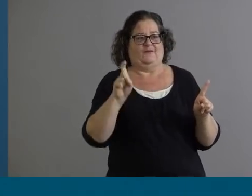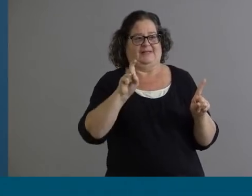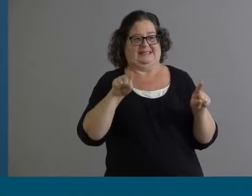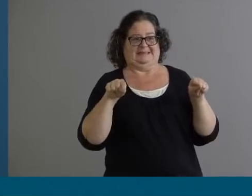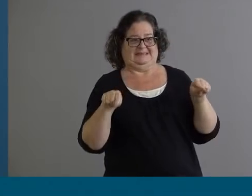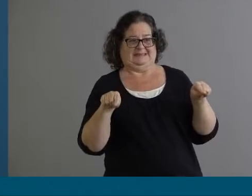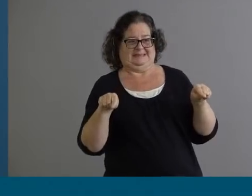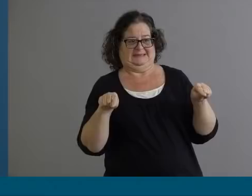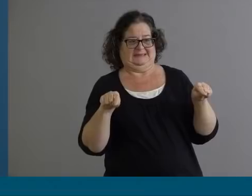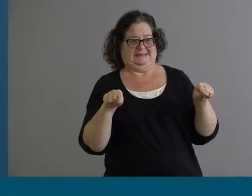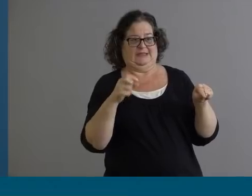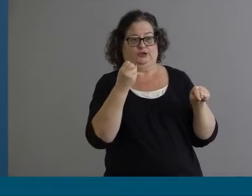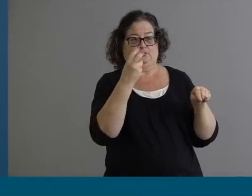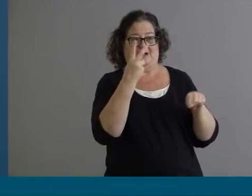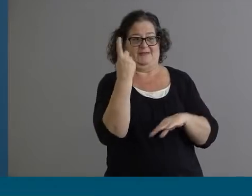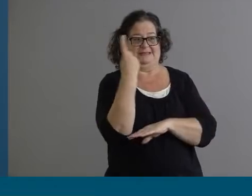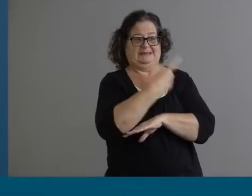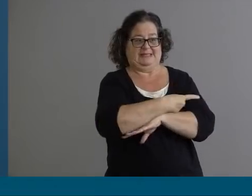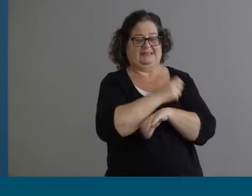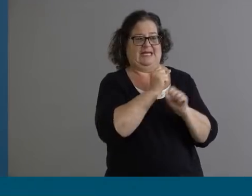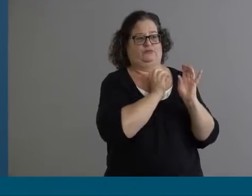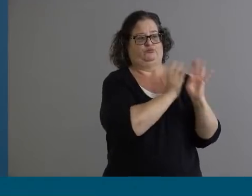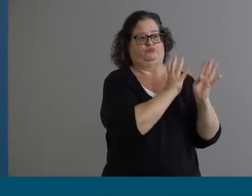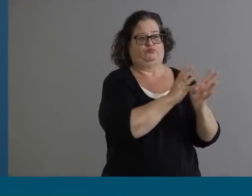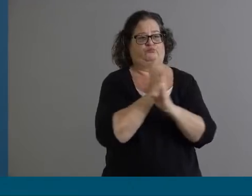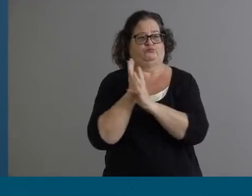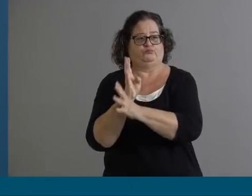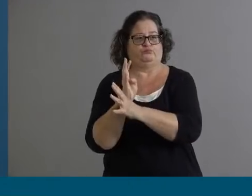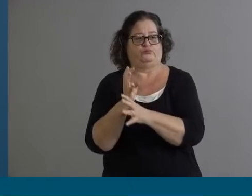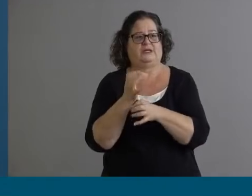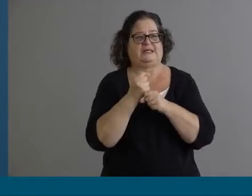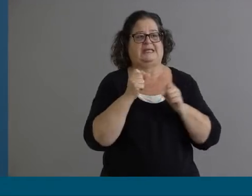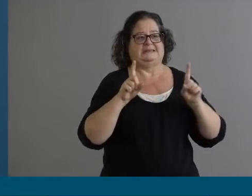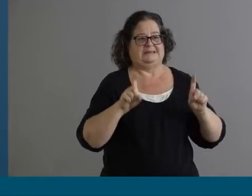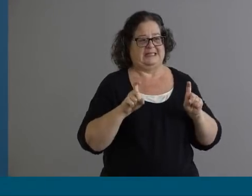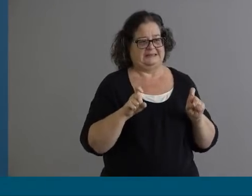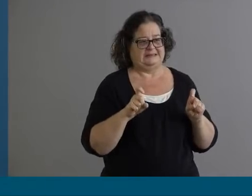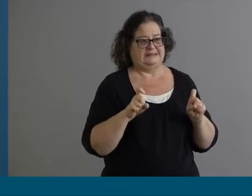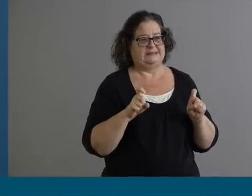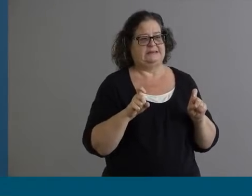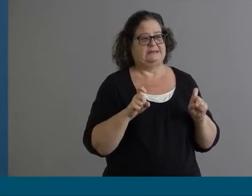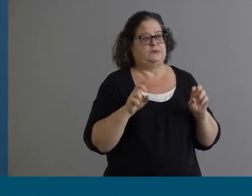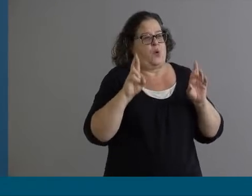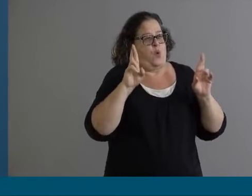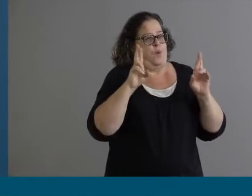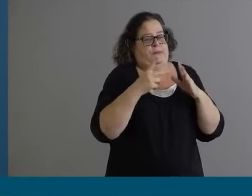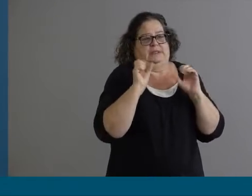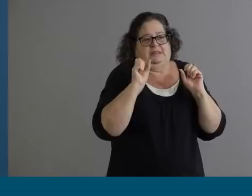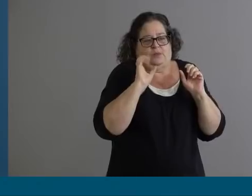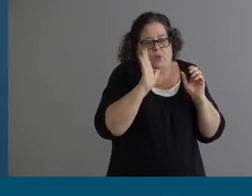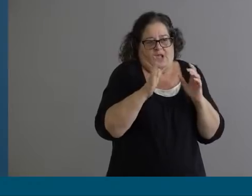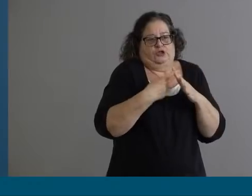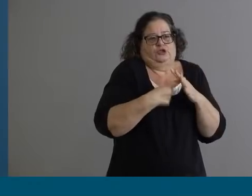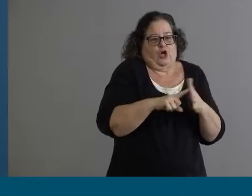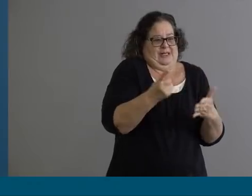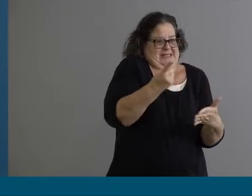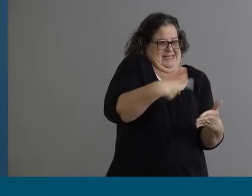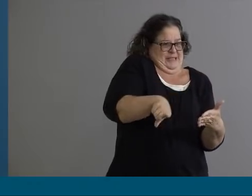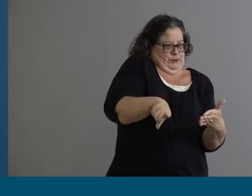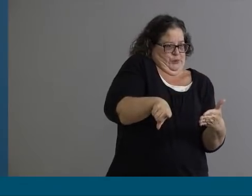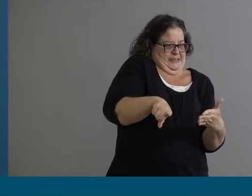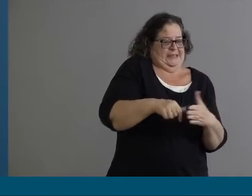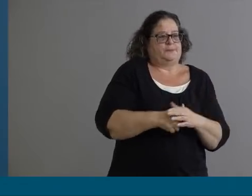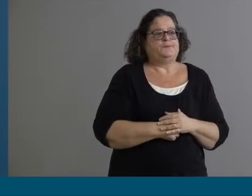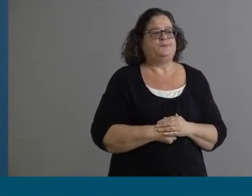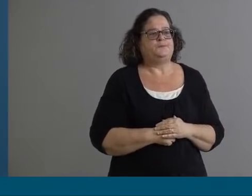on the specifics of this, but we're hopeful to start this next week in Arizona. I also want to thank our